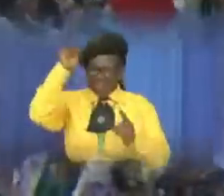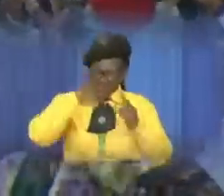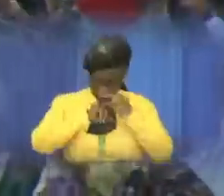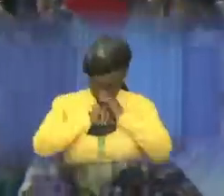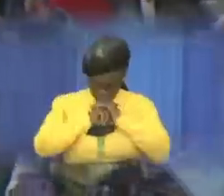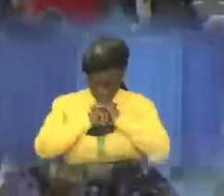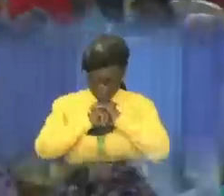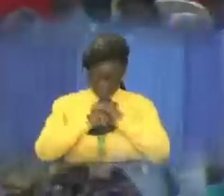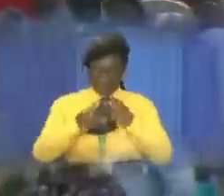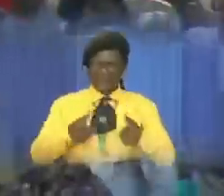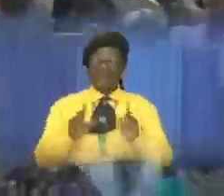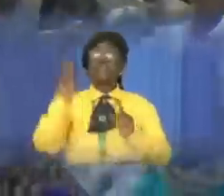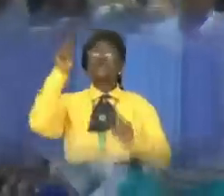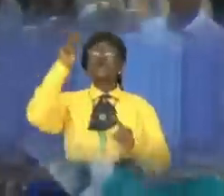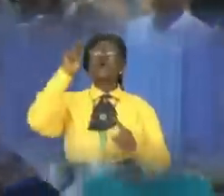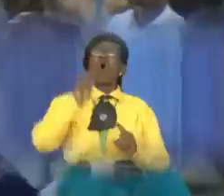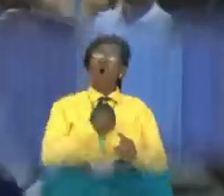name.